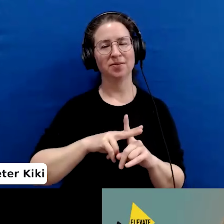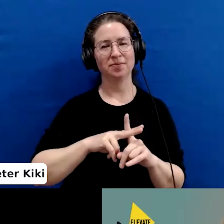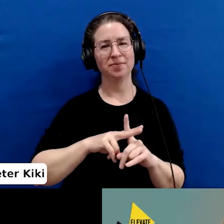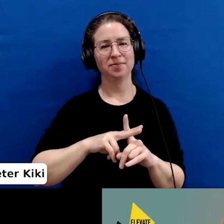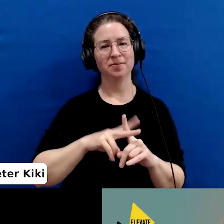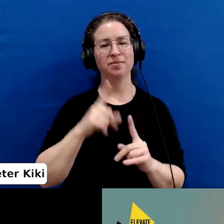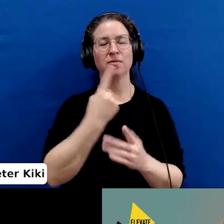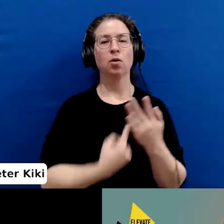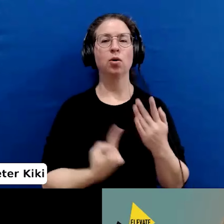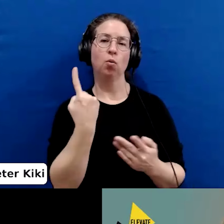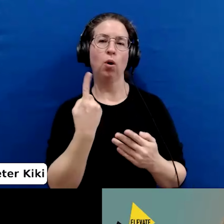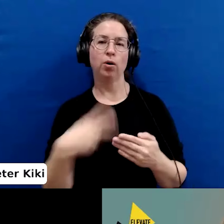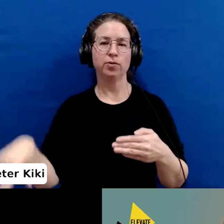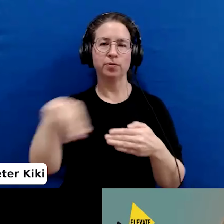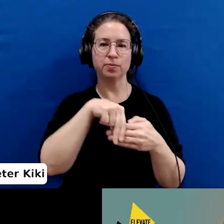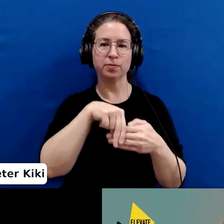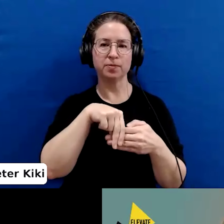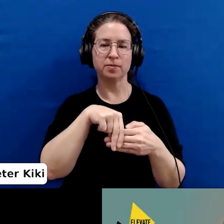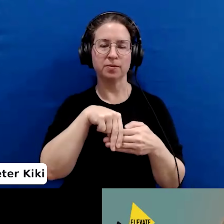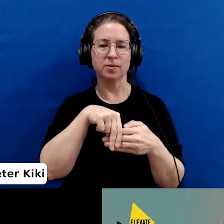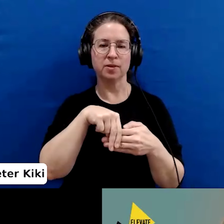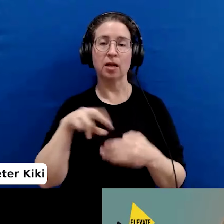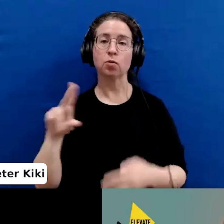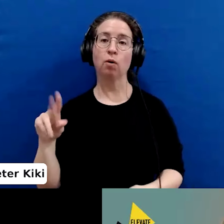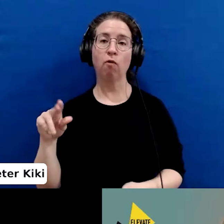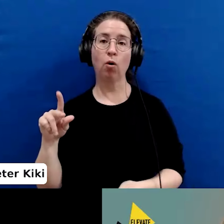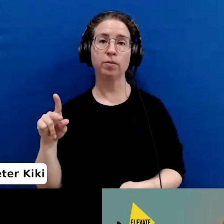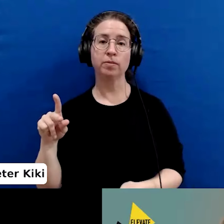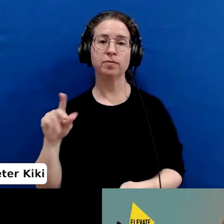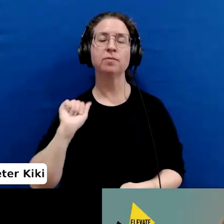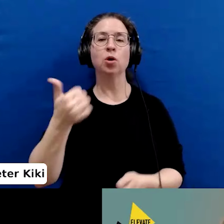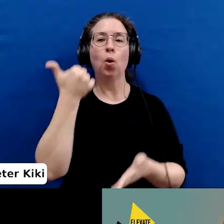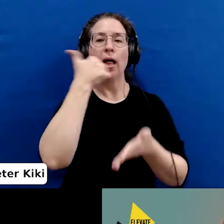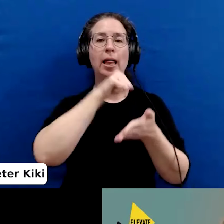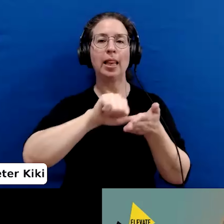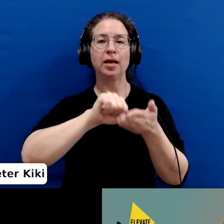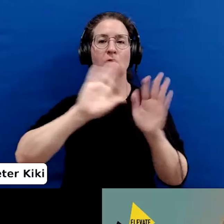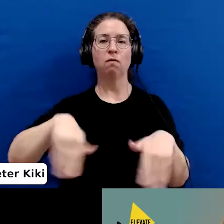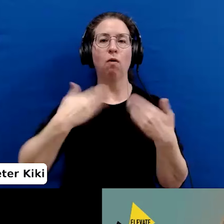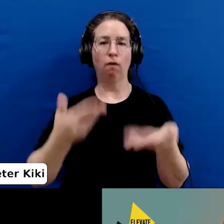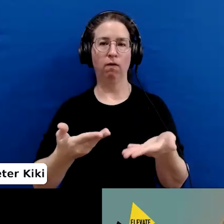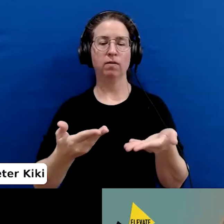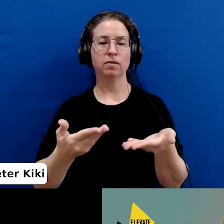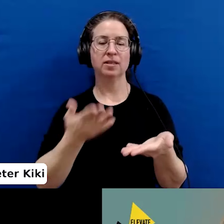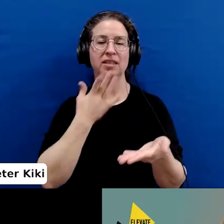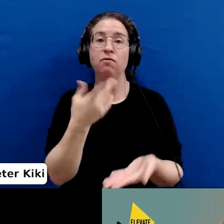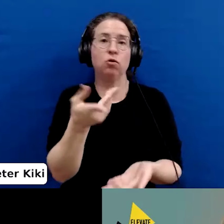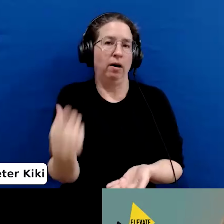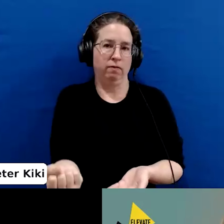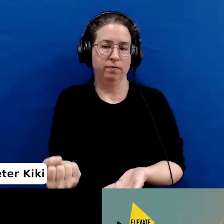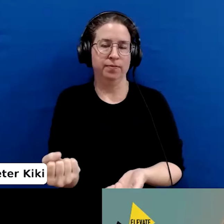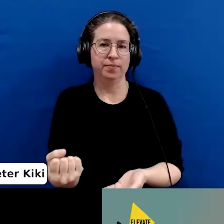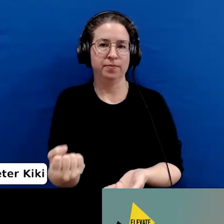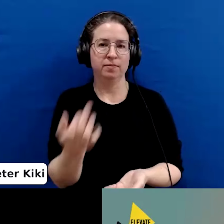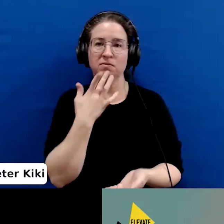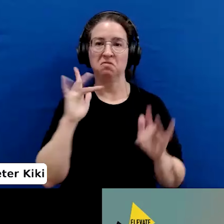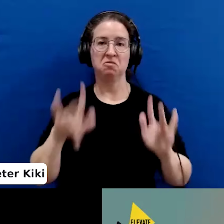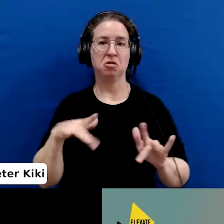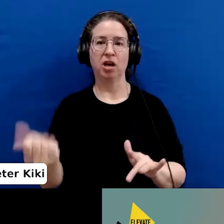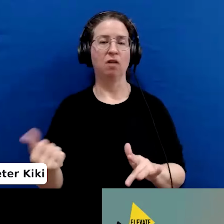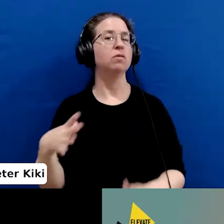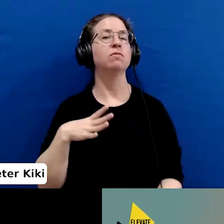only one attachment spot, and that is for your letter of offer if you happen to have one at the time of applying.